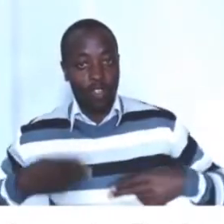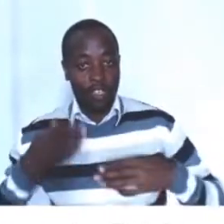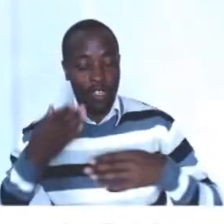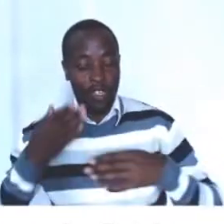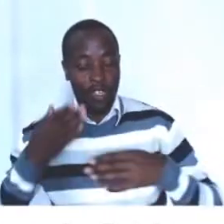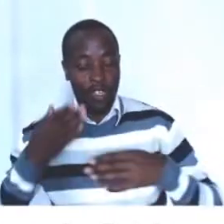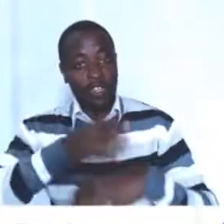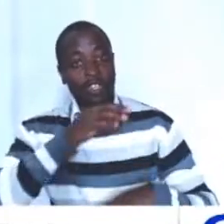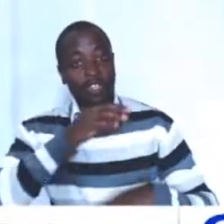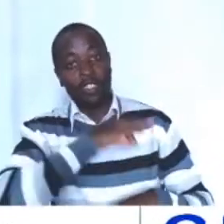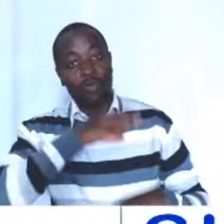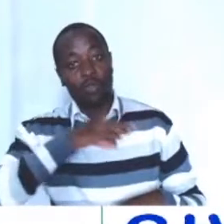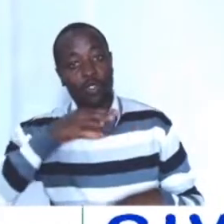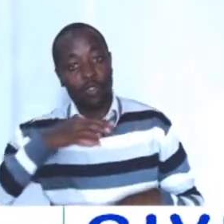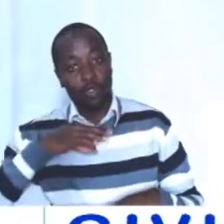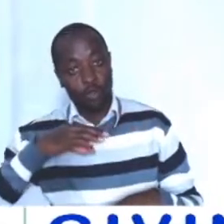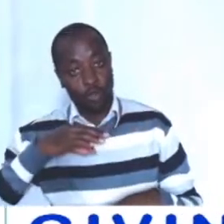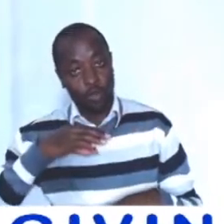spiritual.